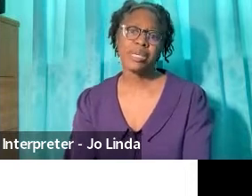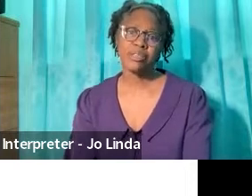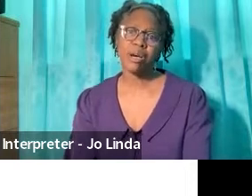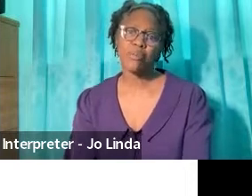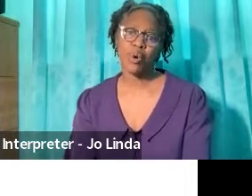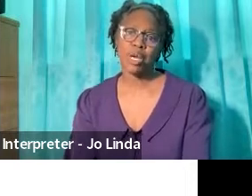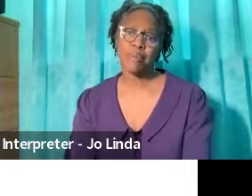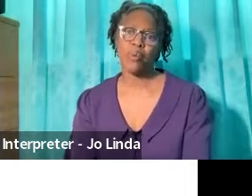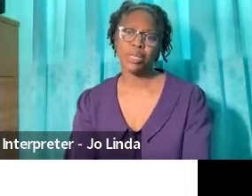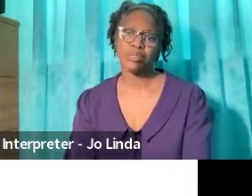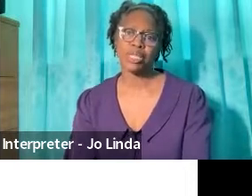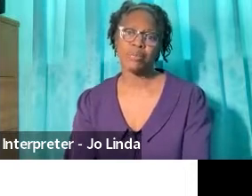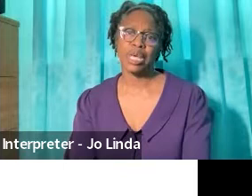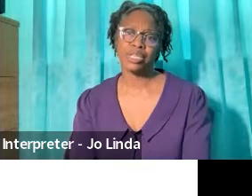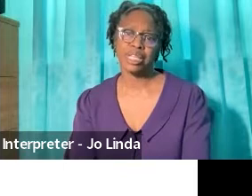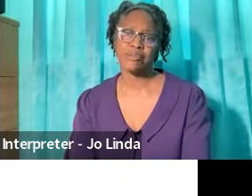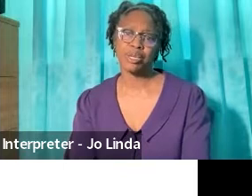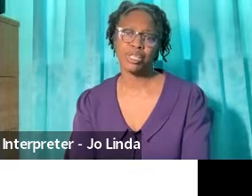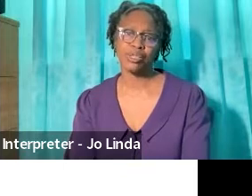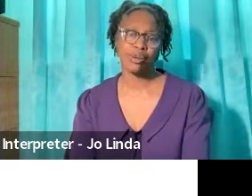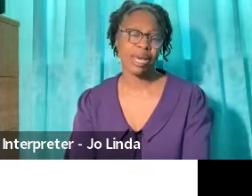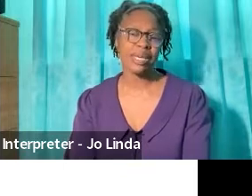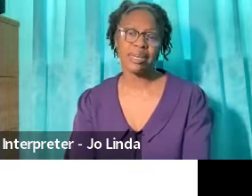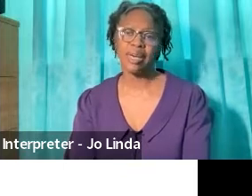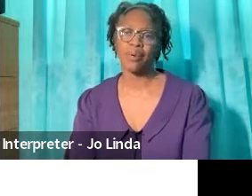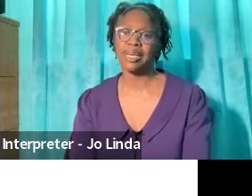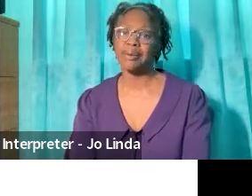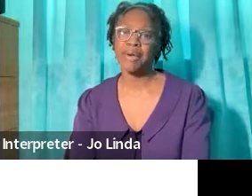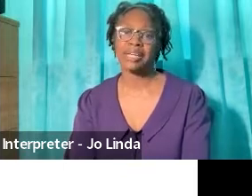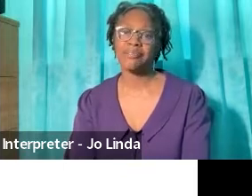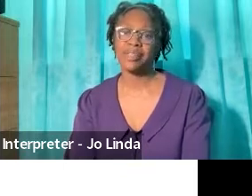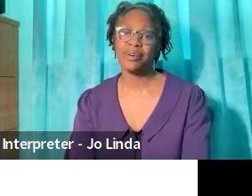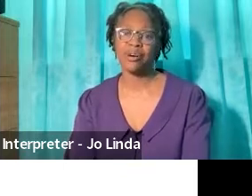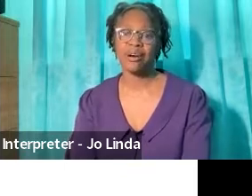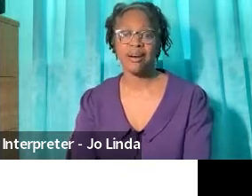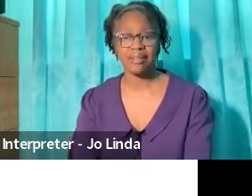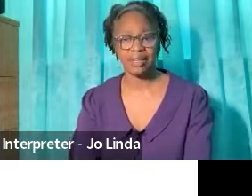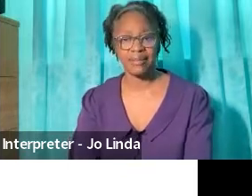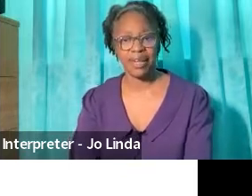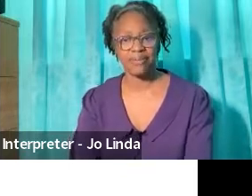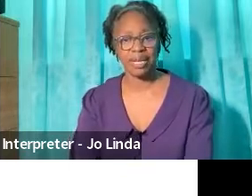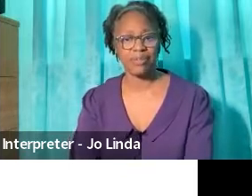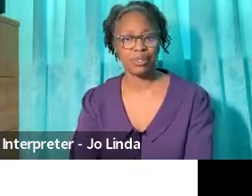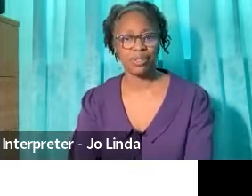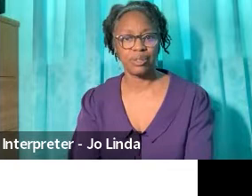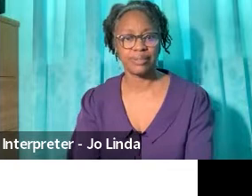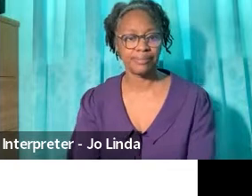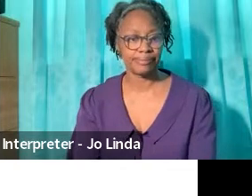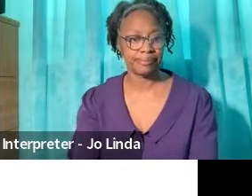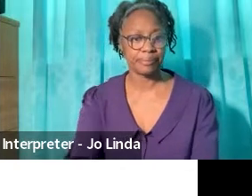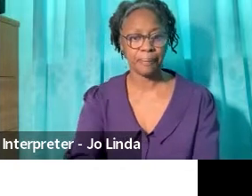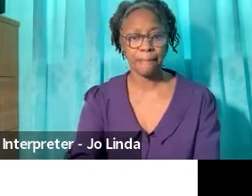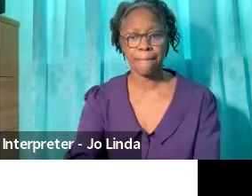So we can talk more about what those communication experiences look like and what the impact of those are on the development of those